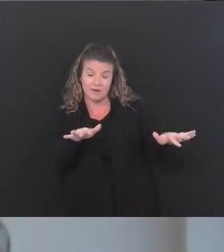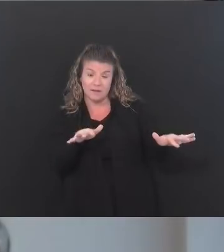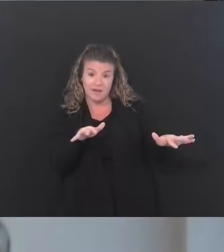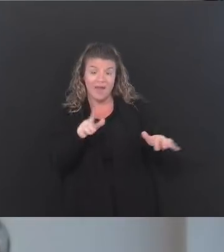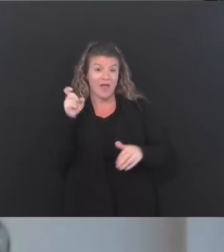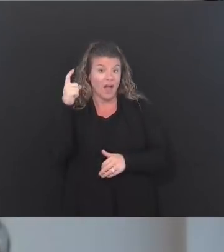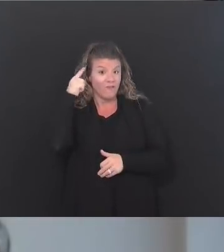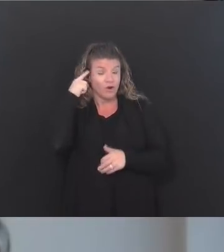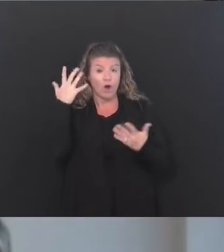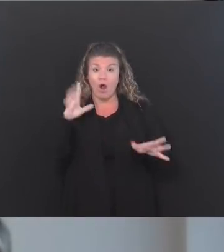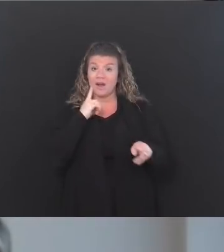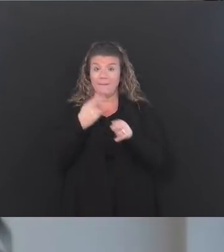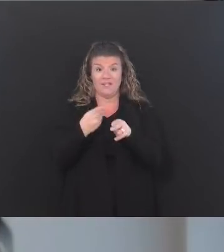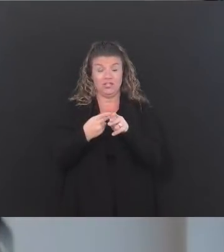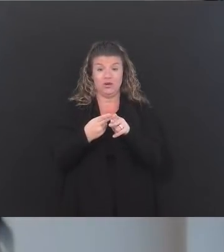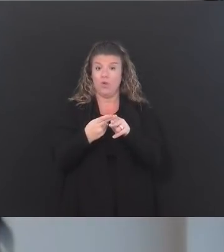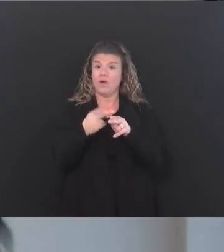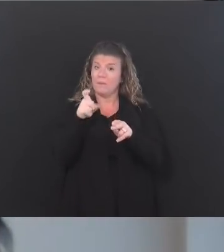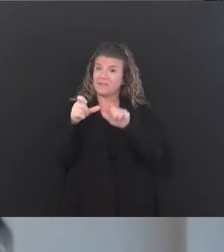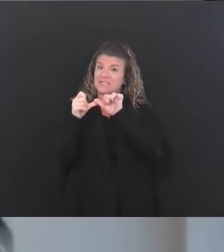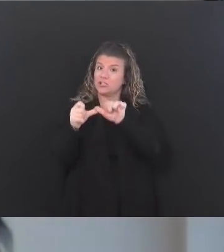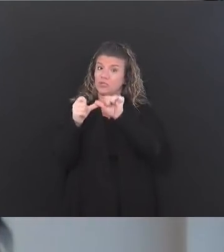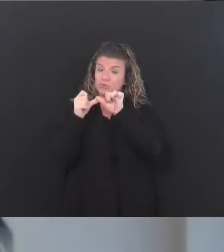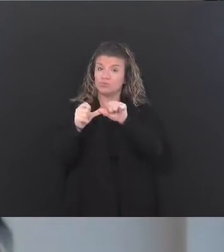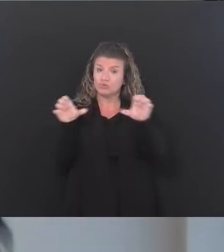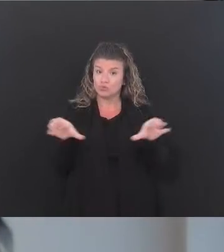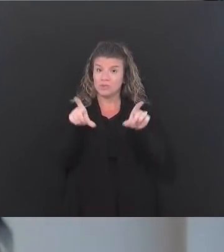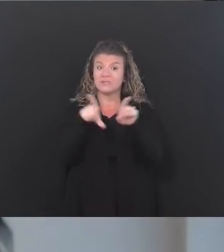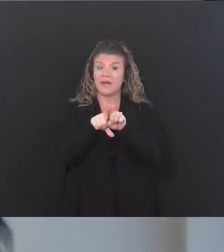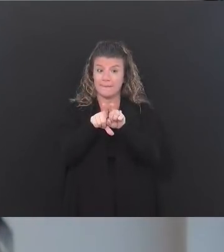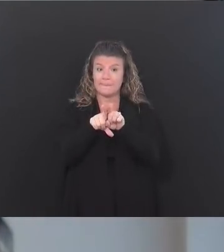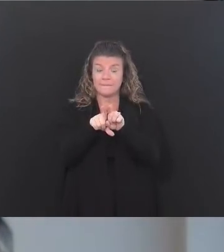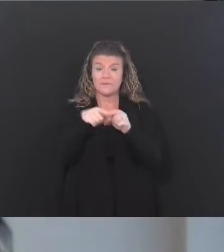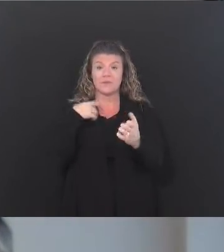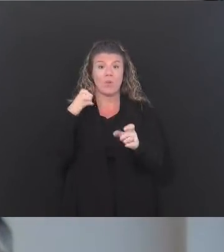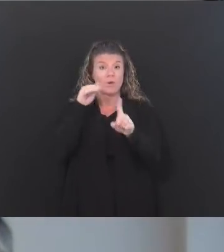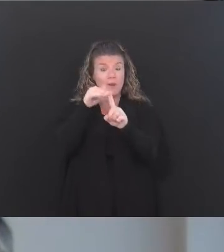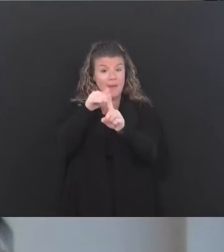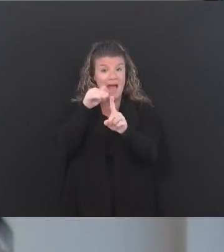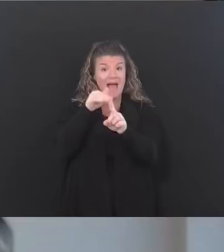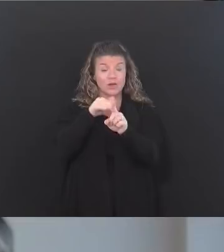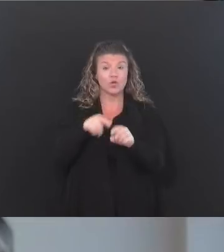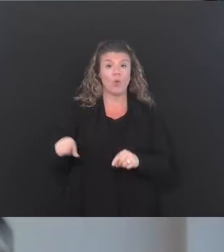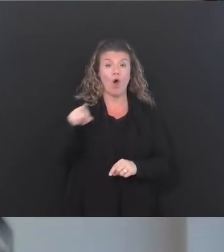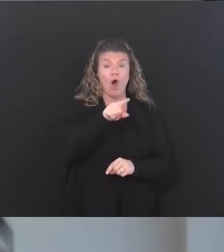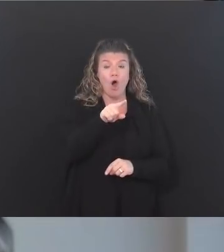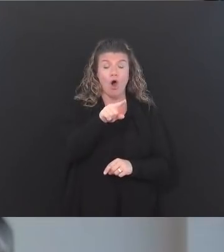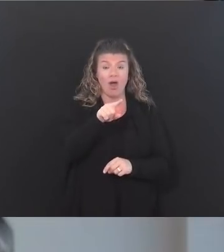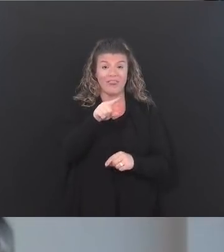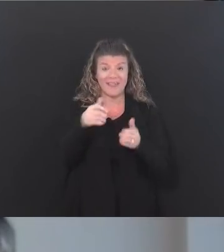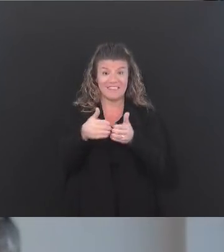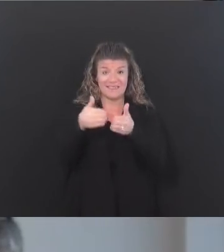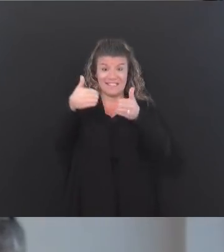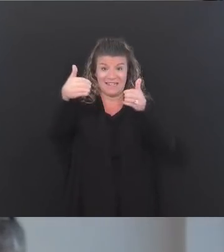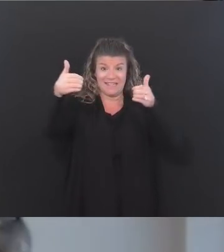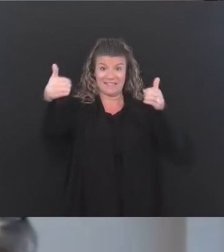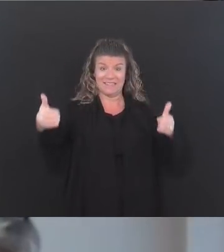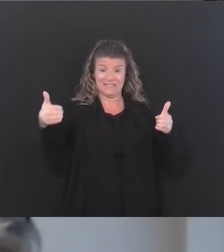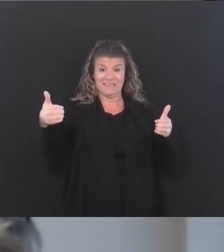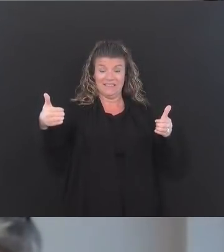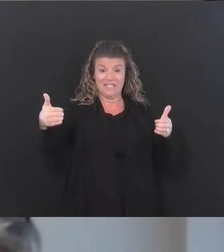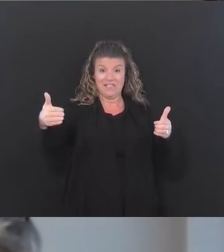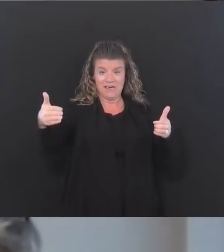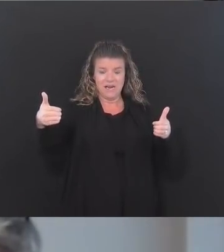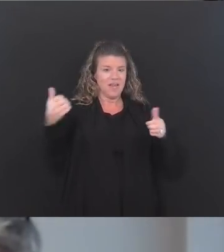must keep the course. We must stay the course. I want to remind everyone that as they social distance to protect